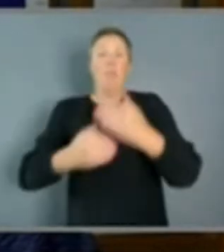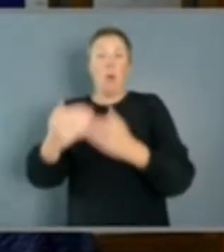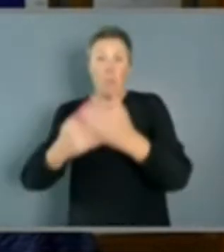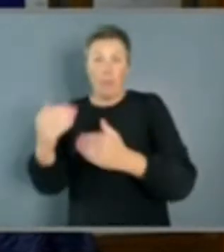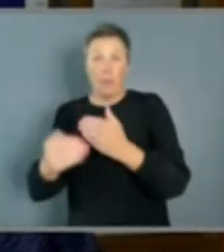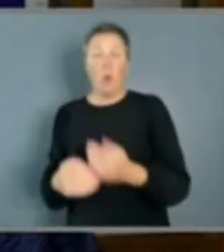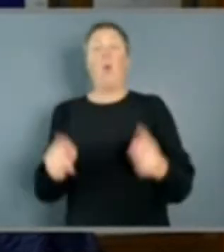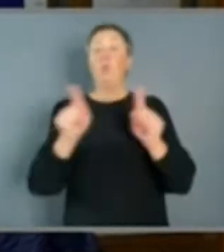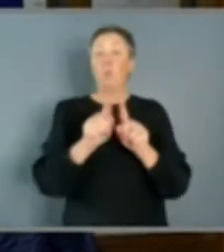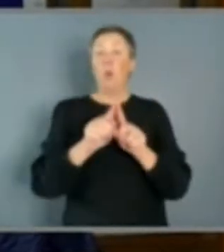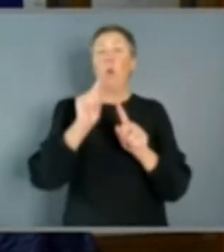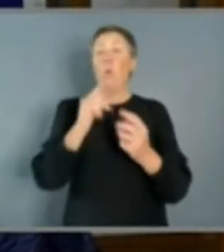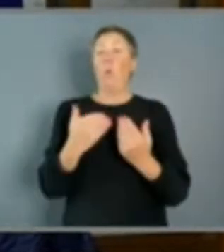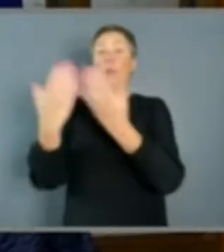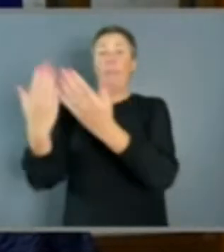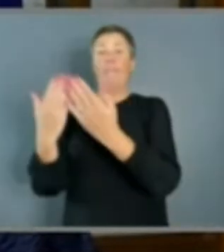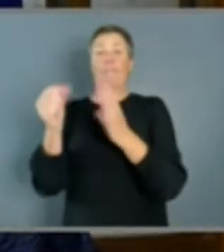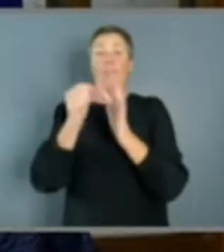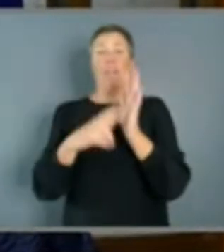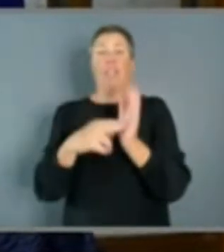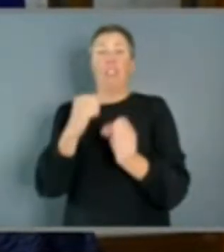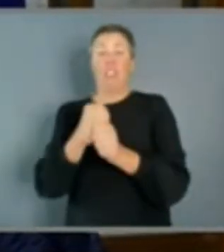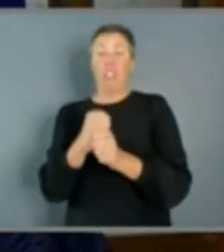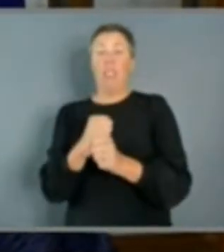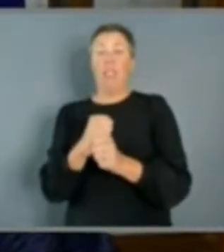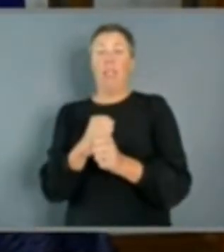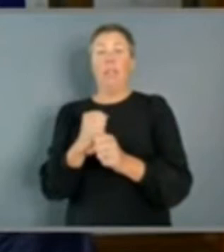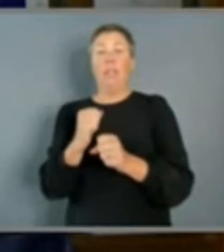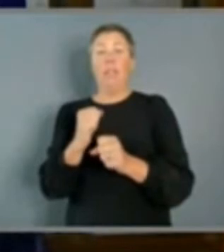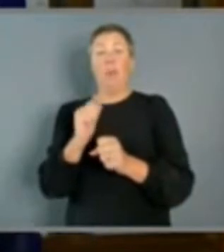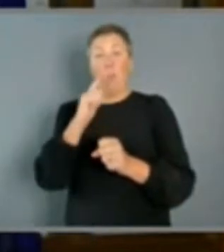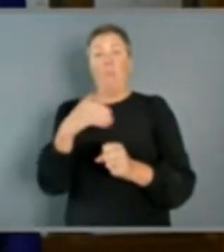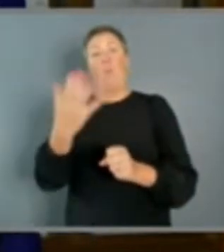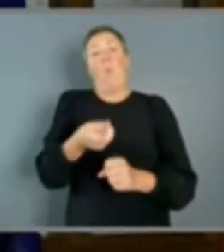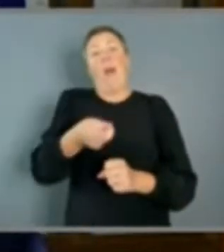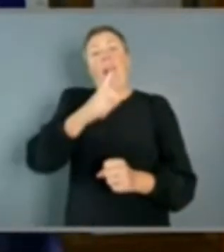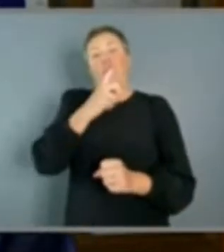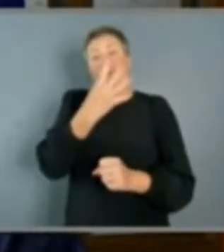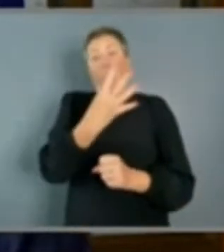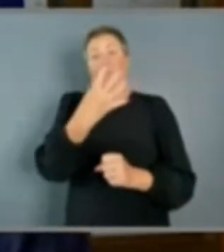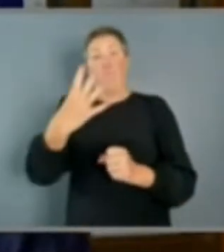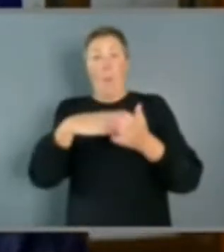providing Papua New Guinea through the vaccine program we have announced $144